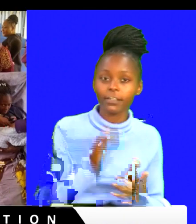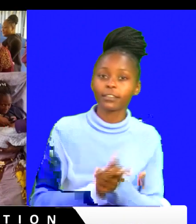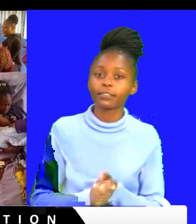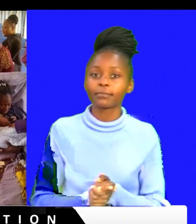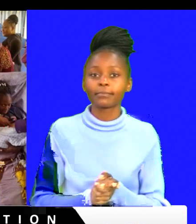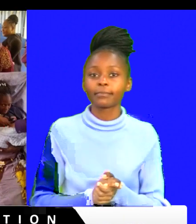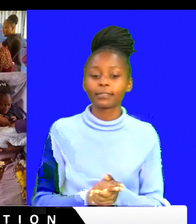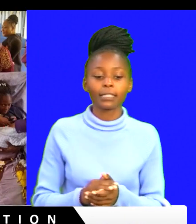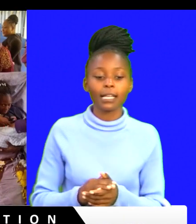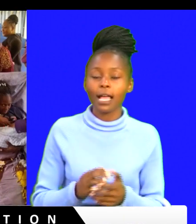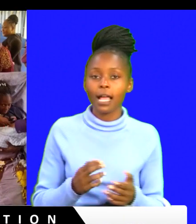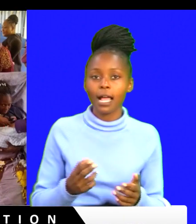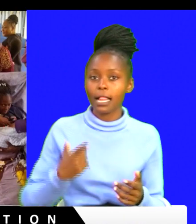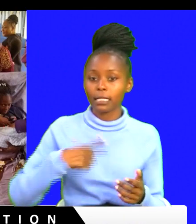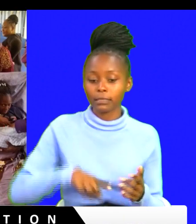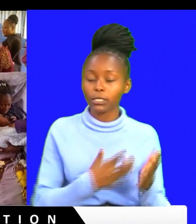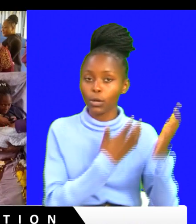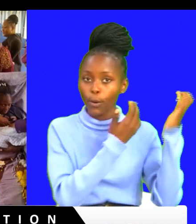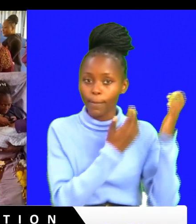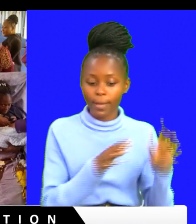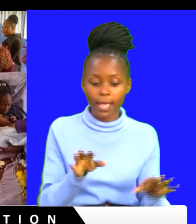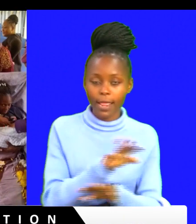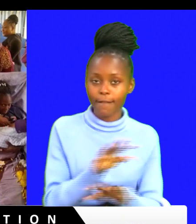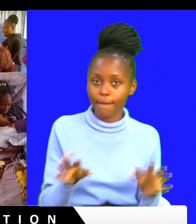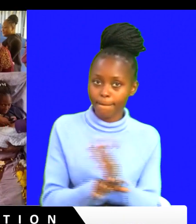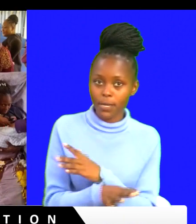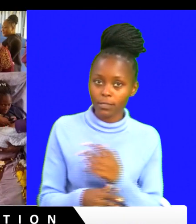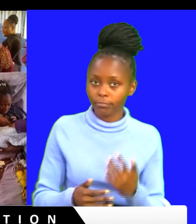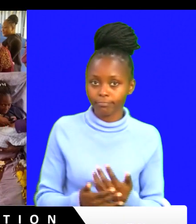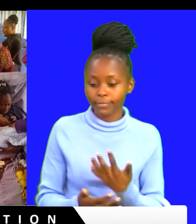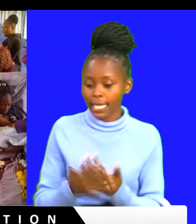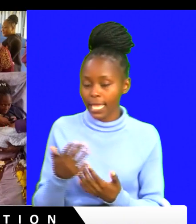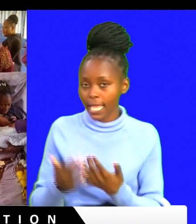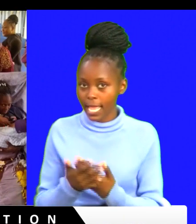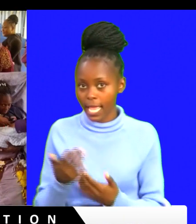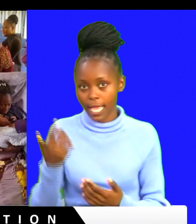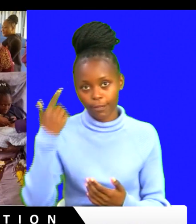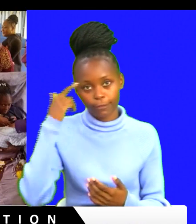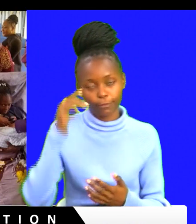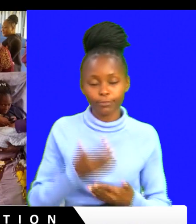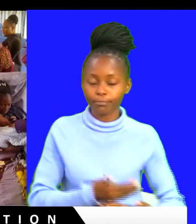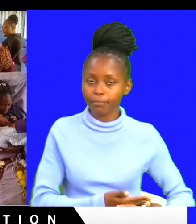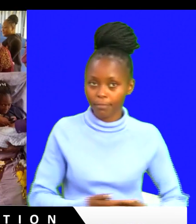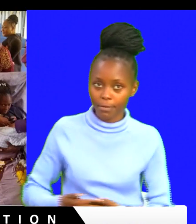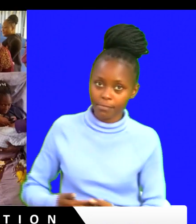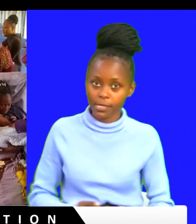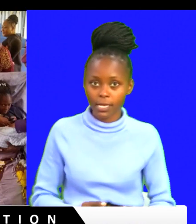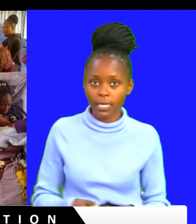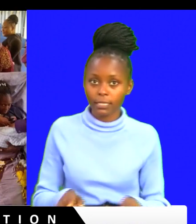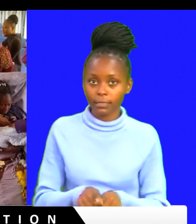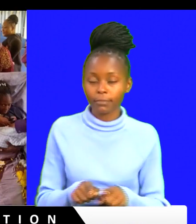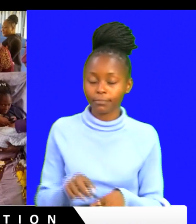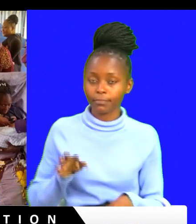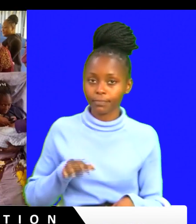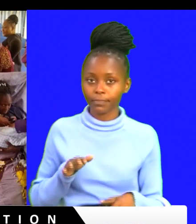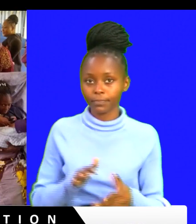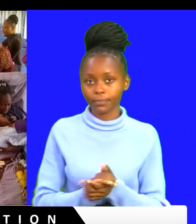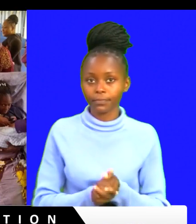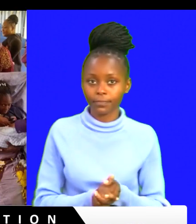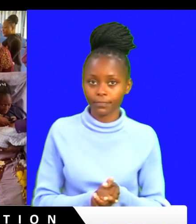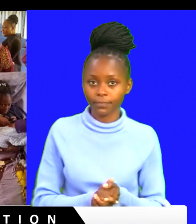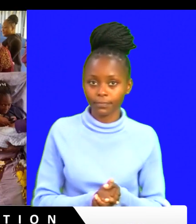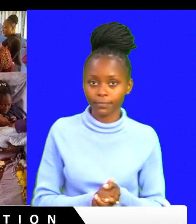hope everyone is well and is taken care of. But the baby got to be well because she had the help of a doctor and a nurse, and that